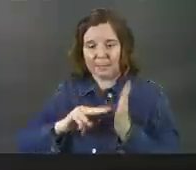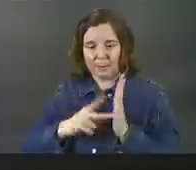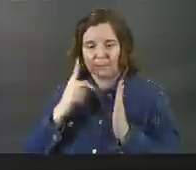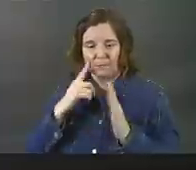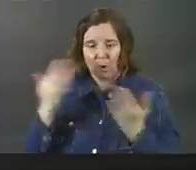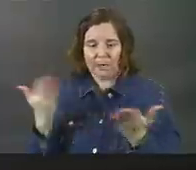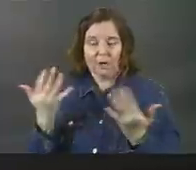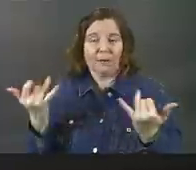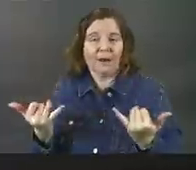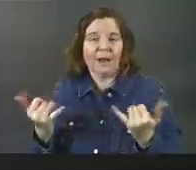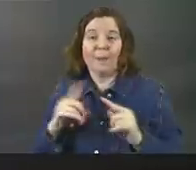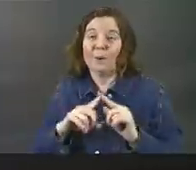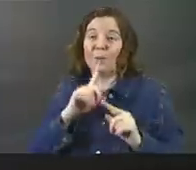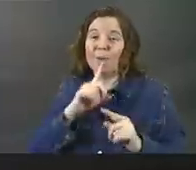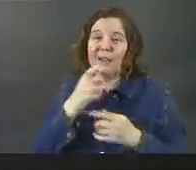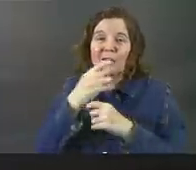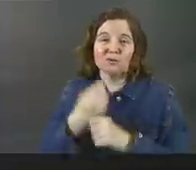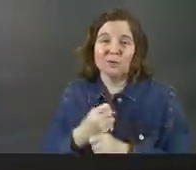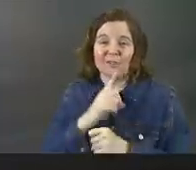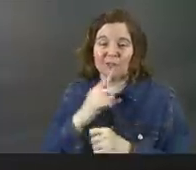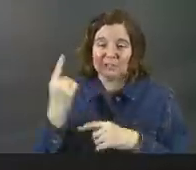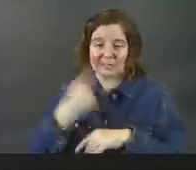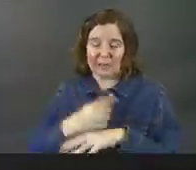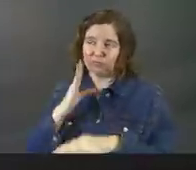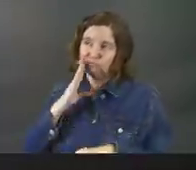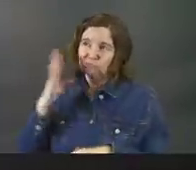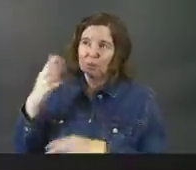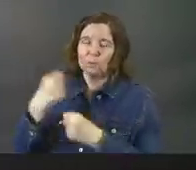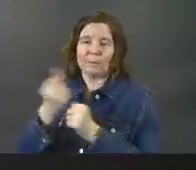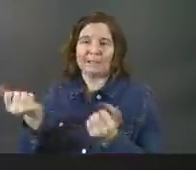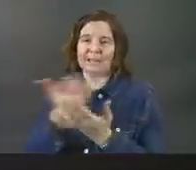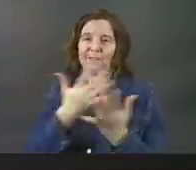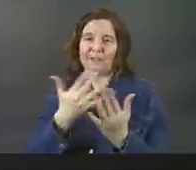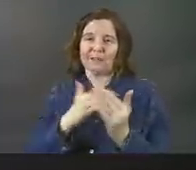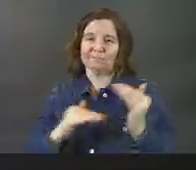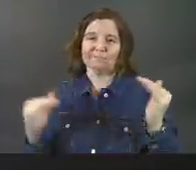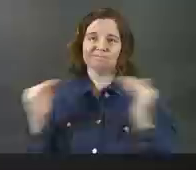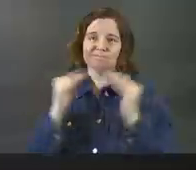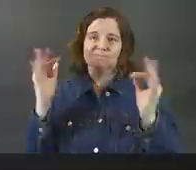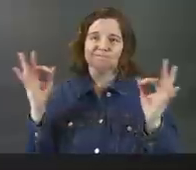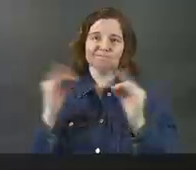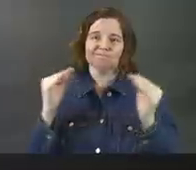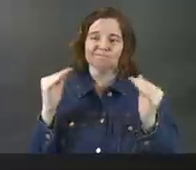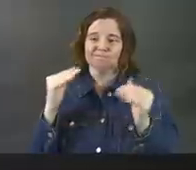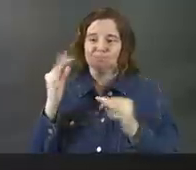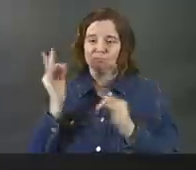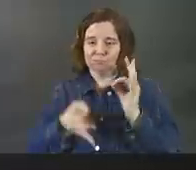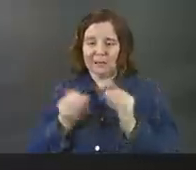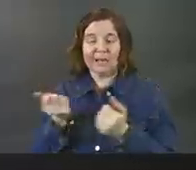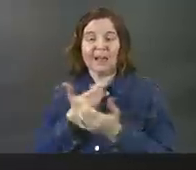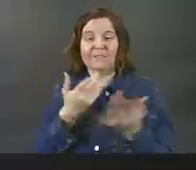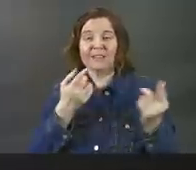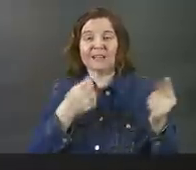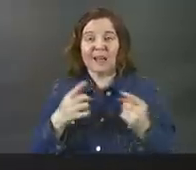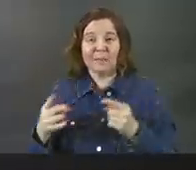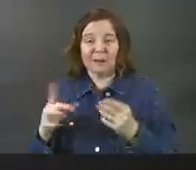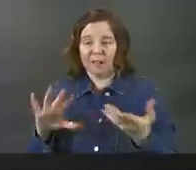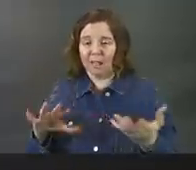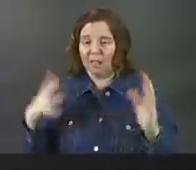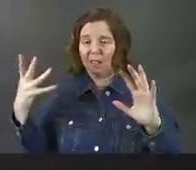purposes for right here, right now. But ultimately, I trust that there's a day when he makes it all right. And he takes every single thing that's gone